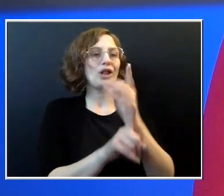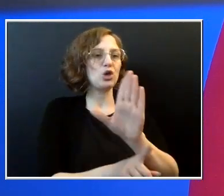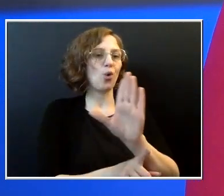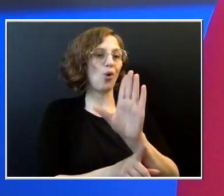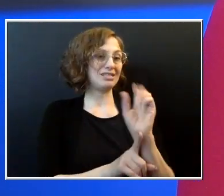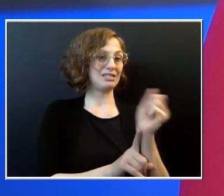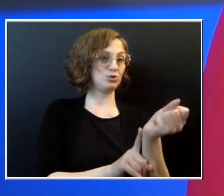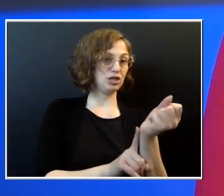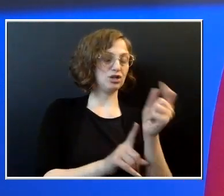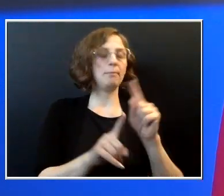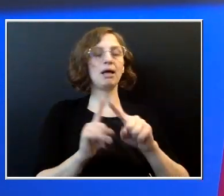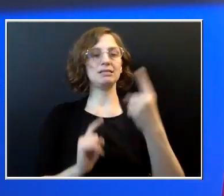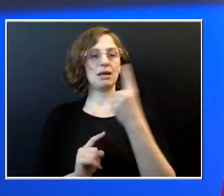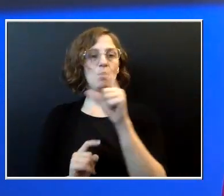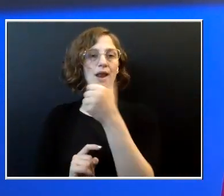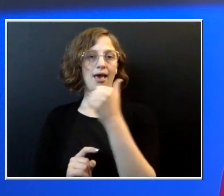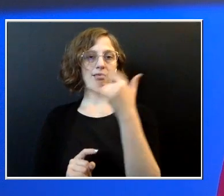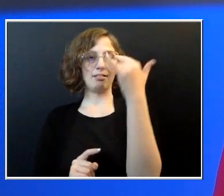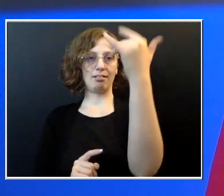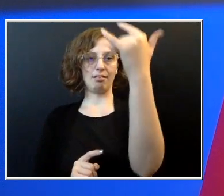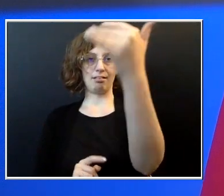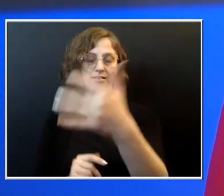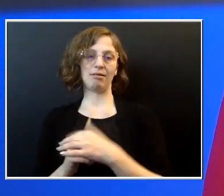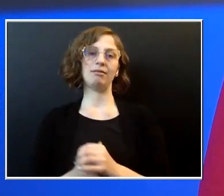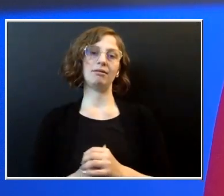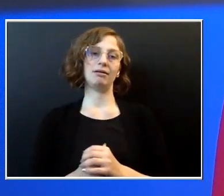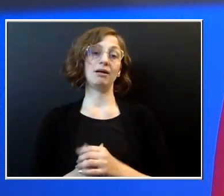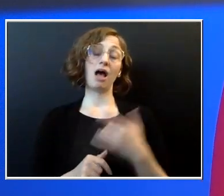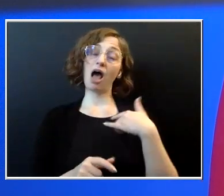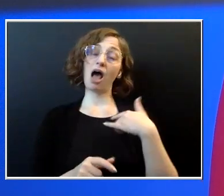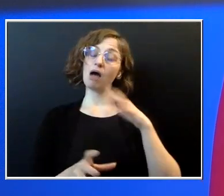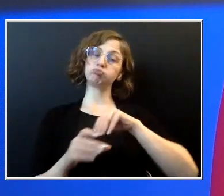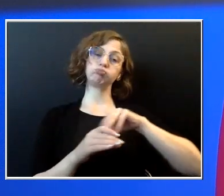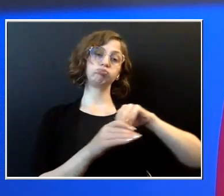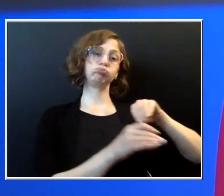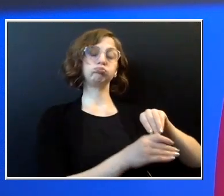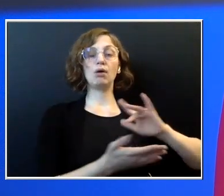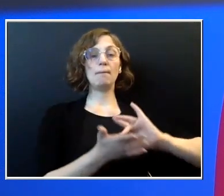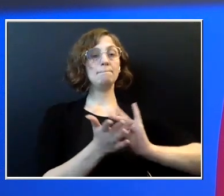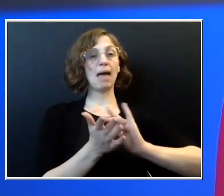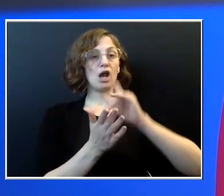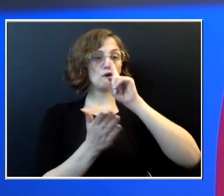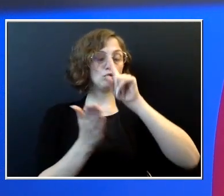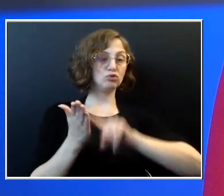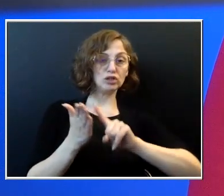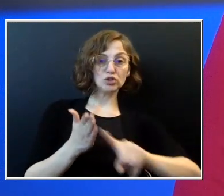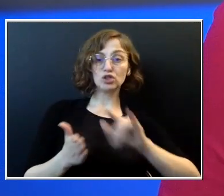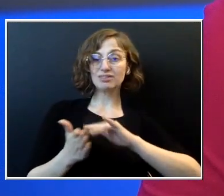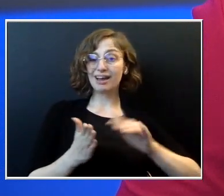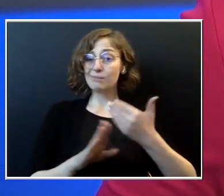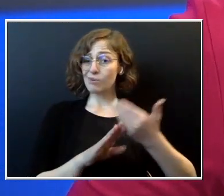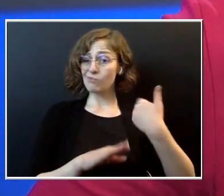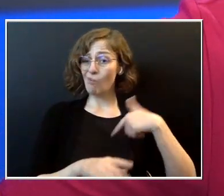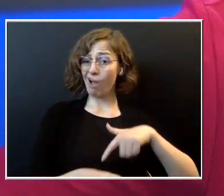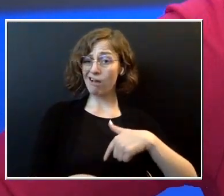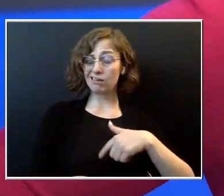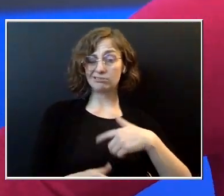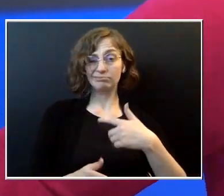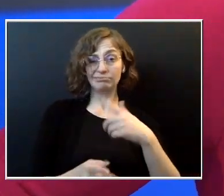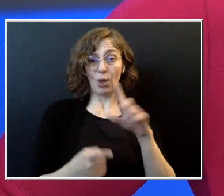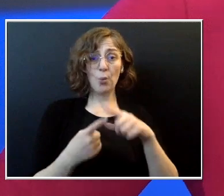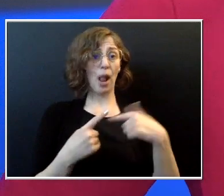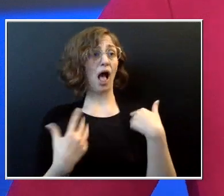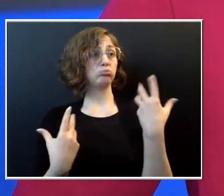have participated in medical research studies, actually, even before I was ill. I have participated in studies at Loma Linda University